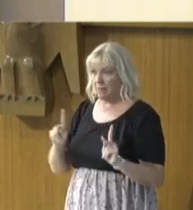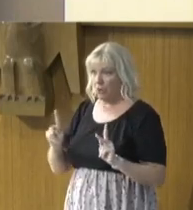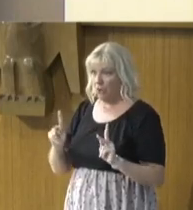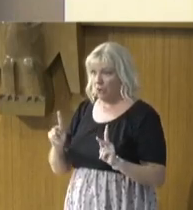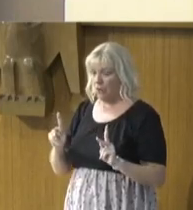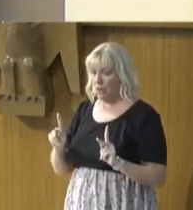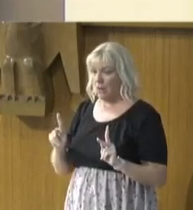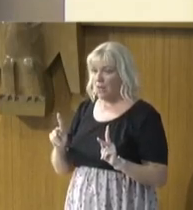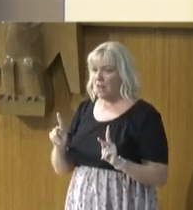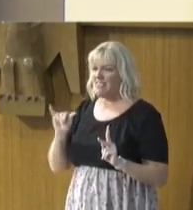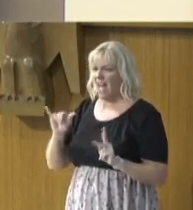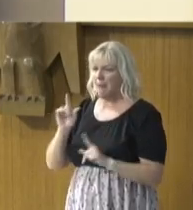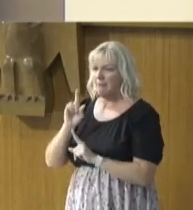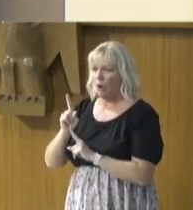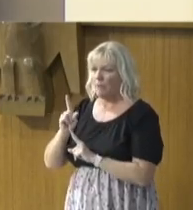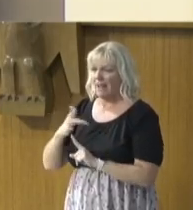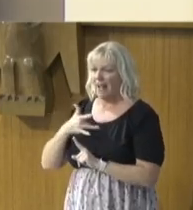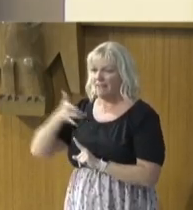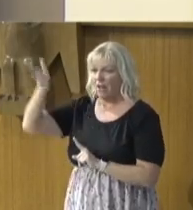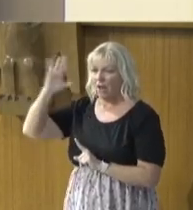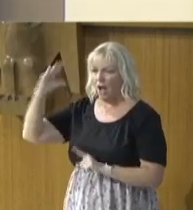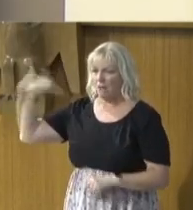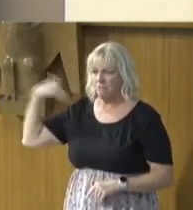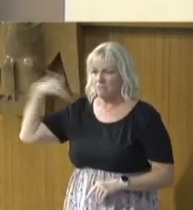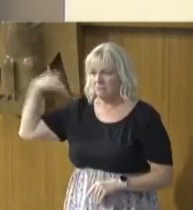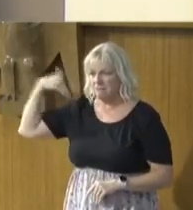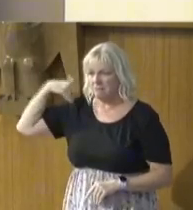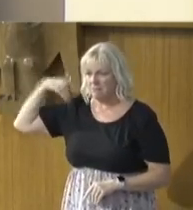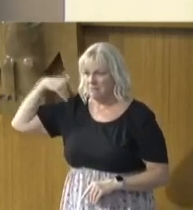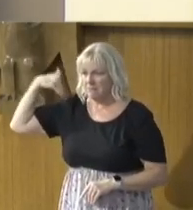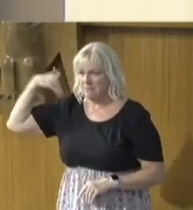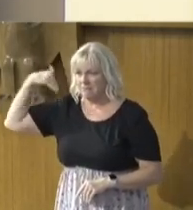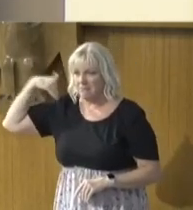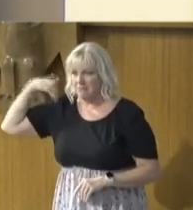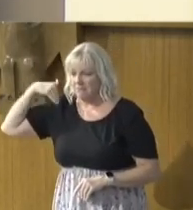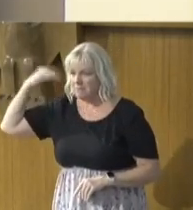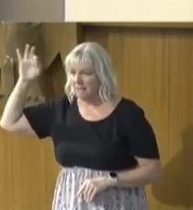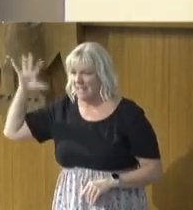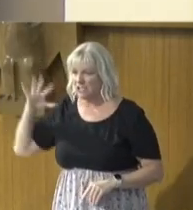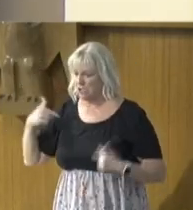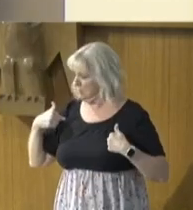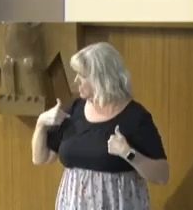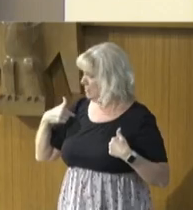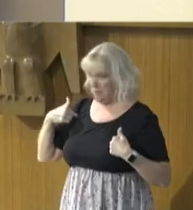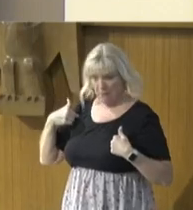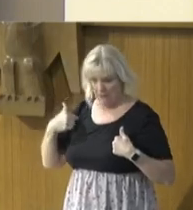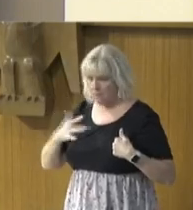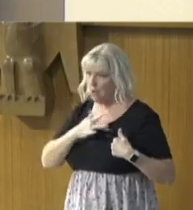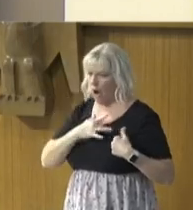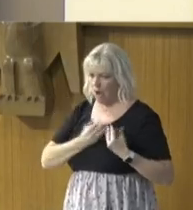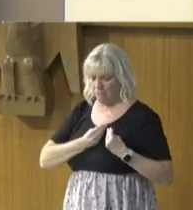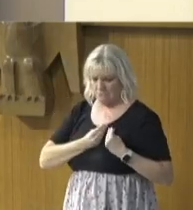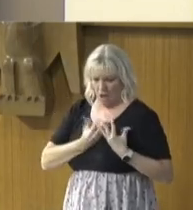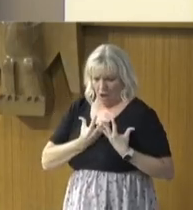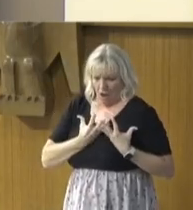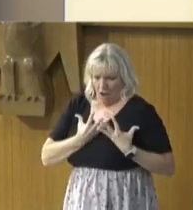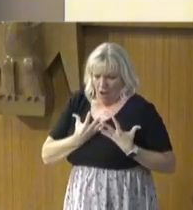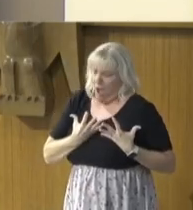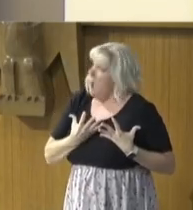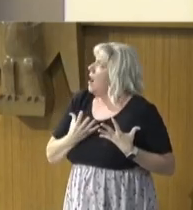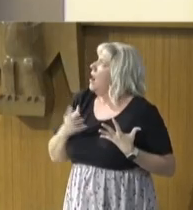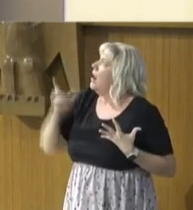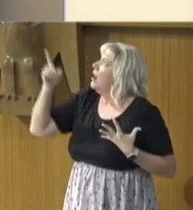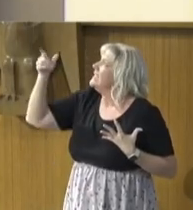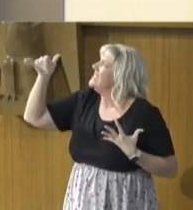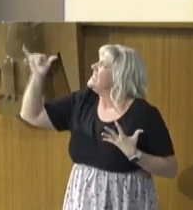you not, I felt God's call on my life. I get goosebumps just thinking about it. It bloomed in my heart, and in her famously still,